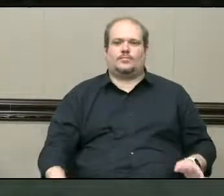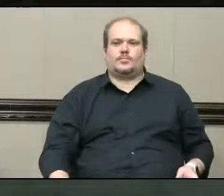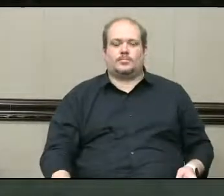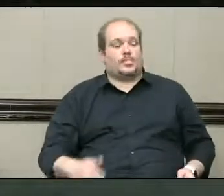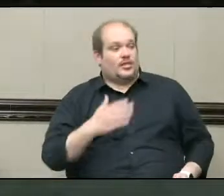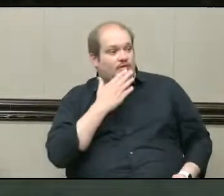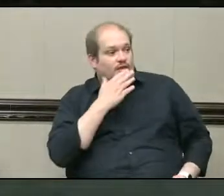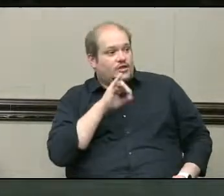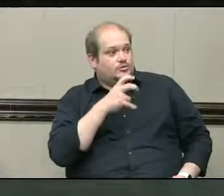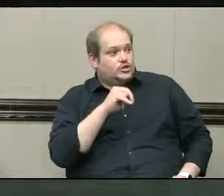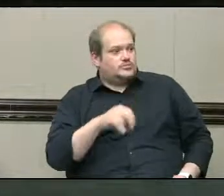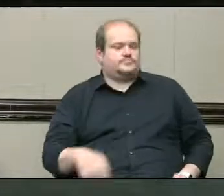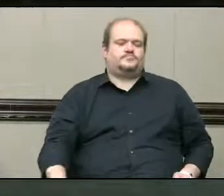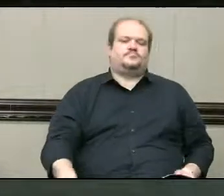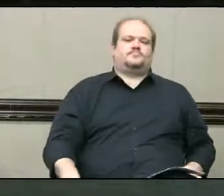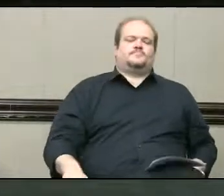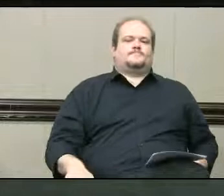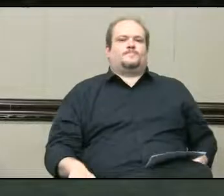Thanks, John.